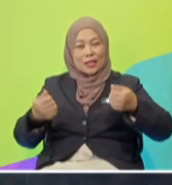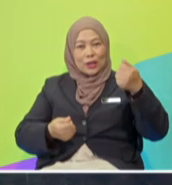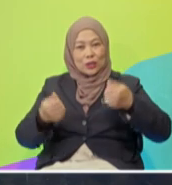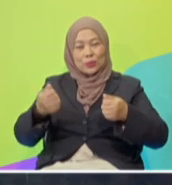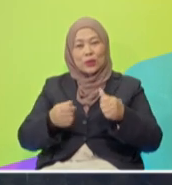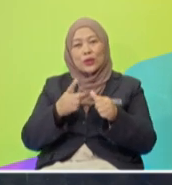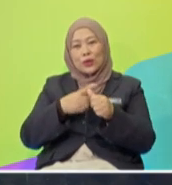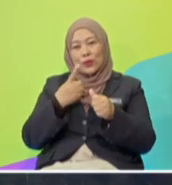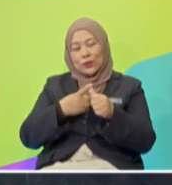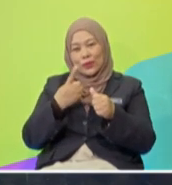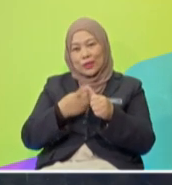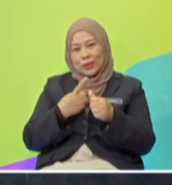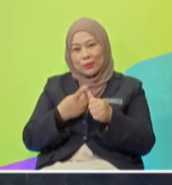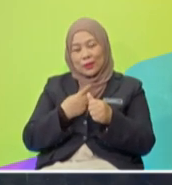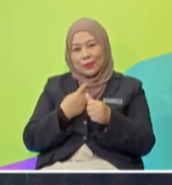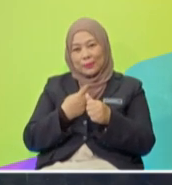first one.